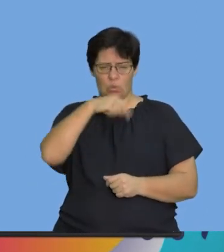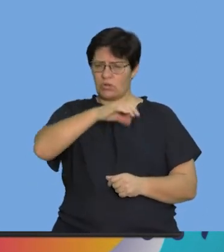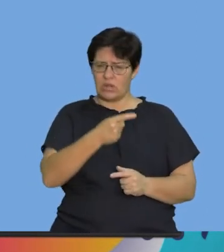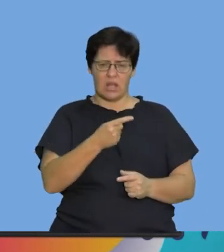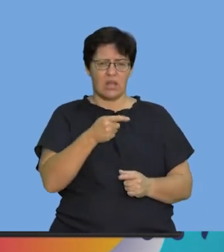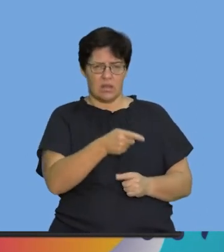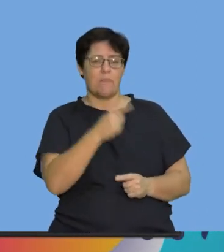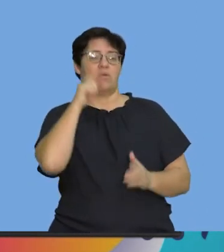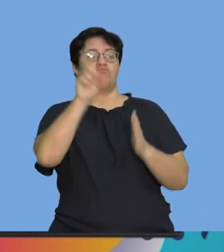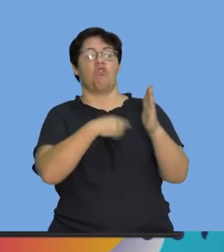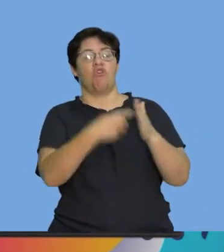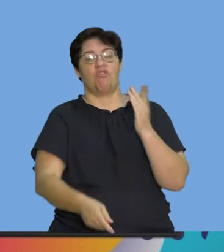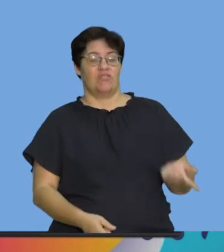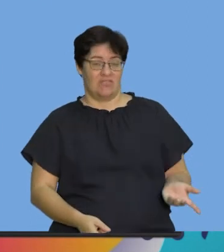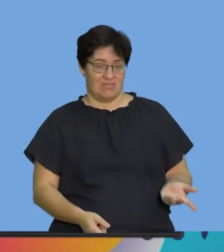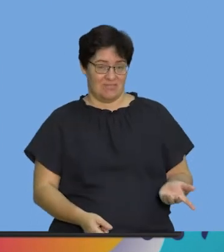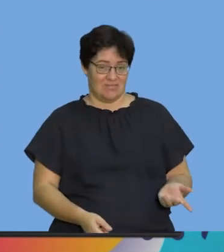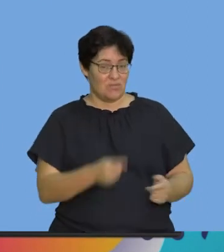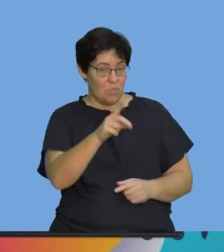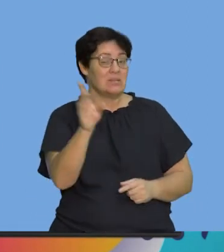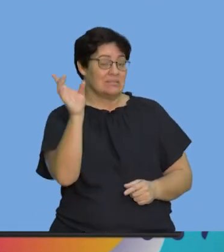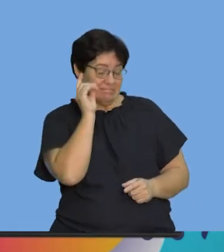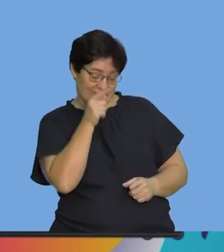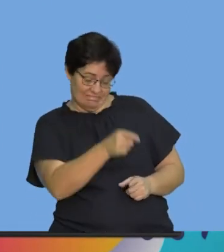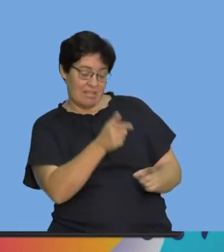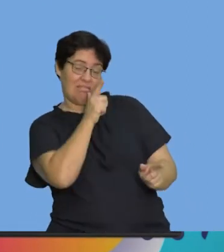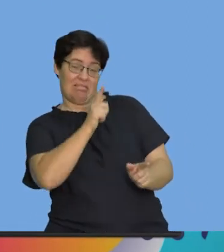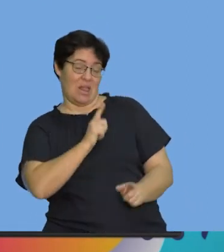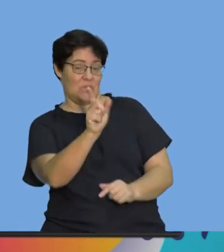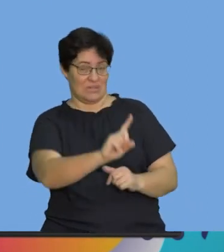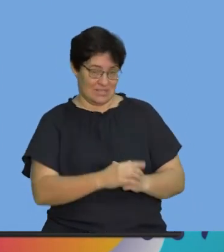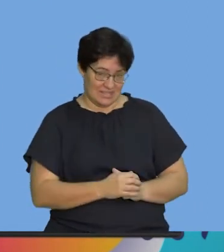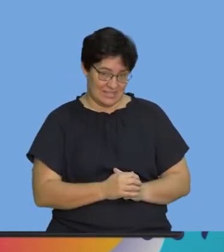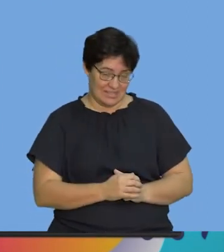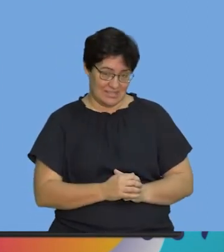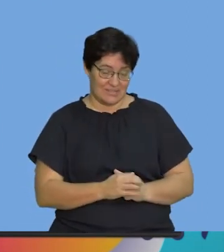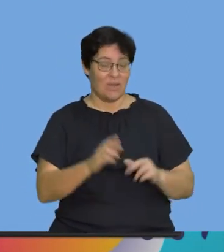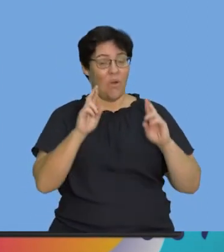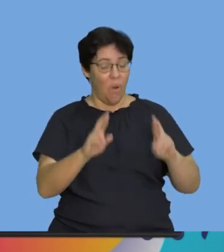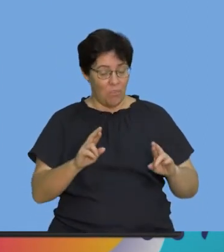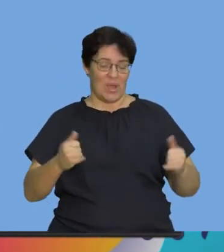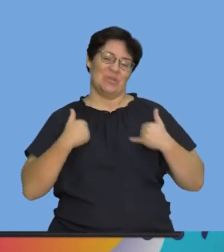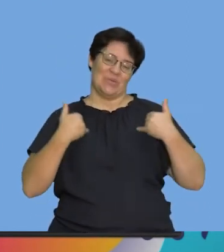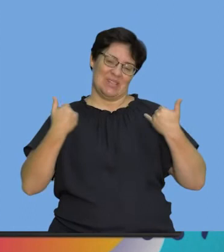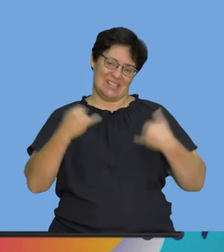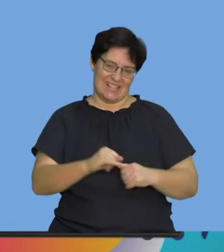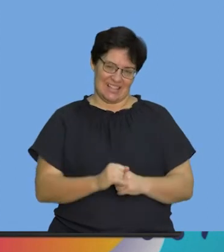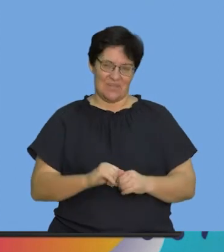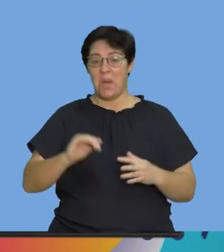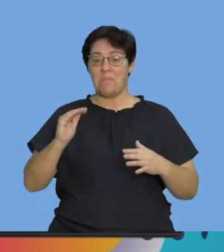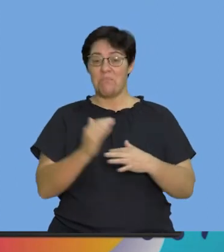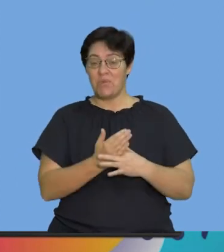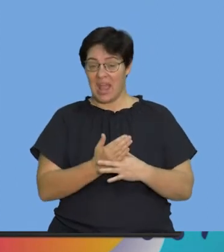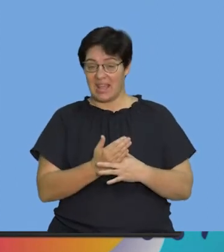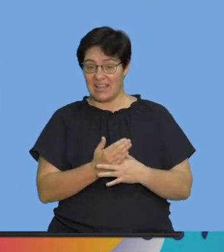wrong. So you listen to the instructions. Guys, I hope you are still having some fun. Let's take a quick ad break and I'll be